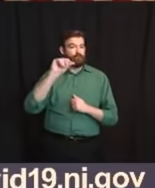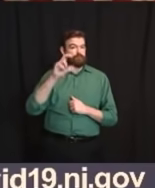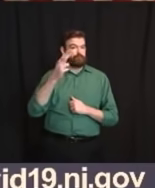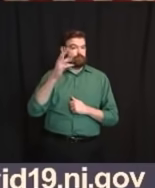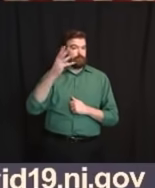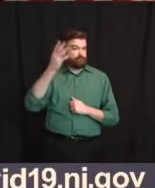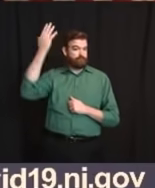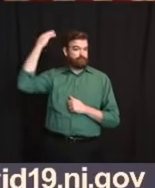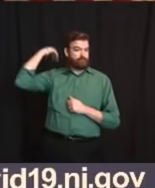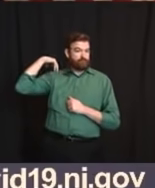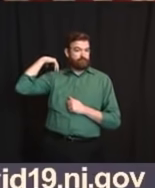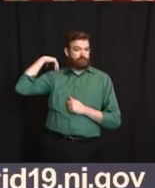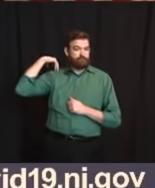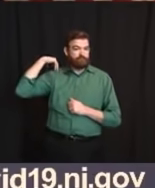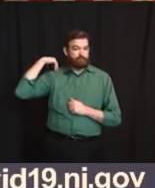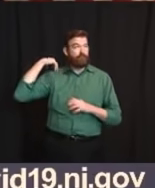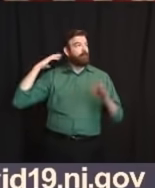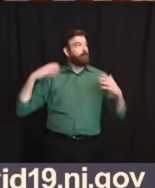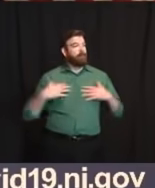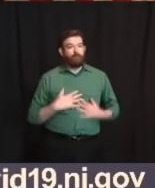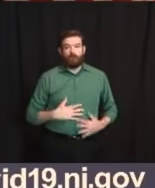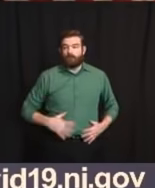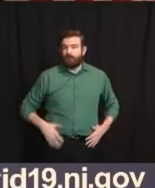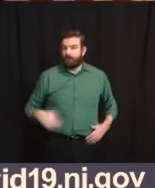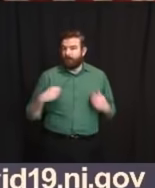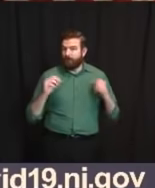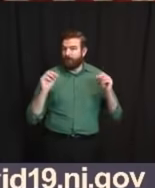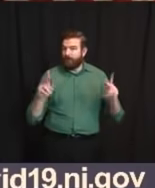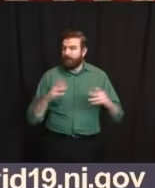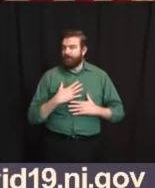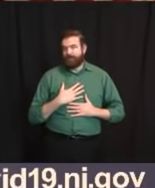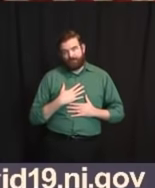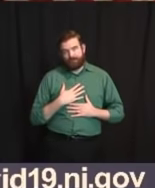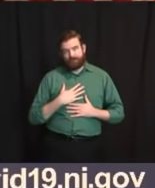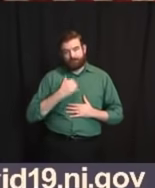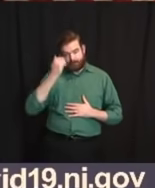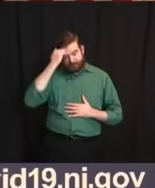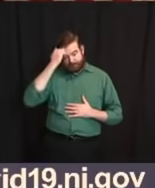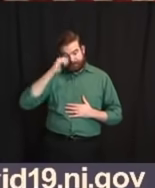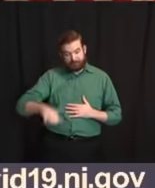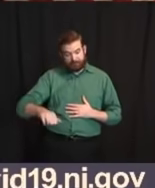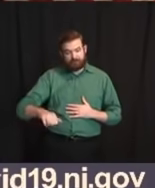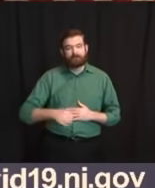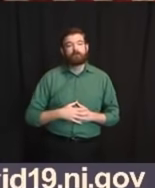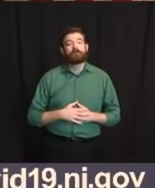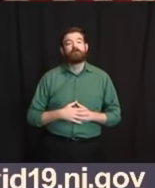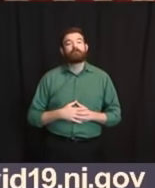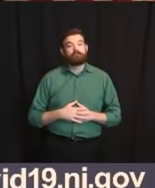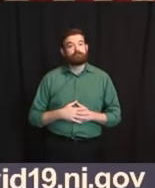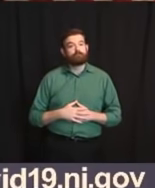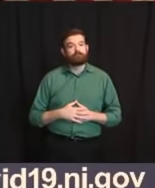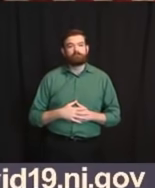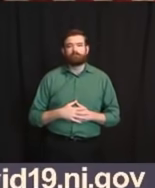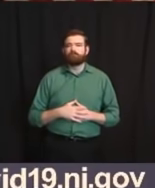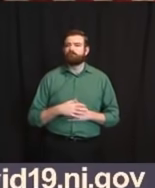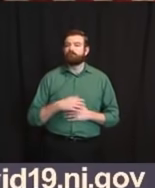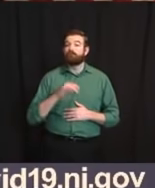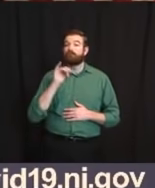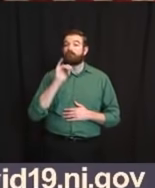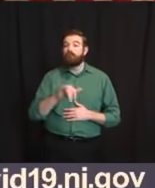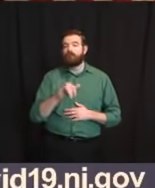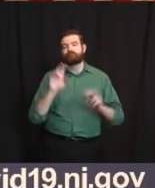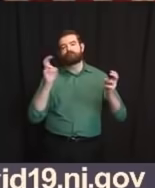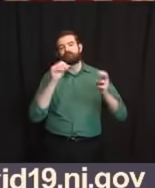good. Otherwise, I wouldn't be here. But it was deemed to be a fairly significant surgery that had to take place within a window of time, and it turns